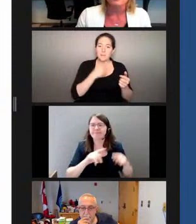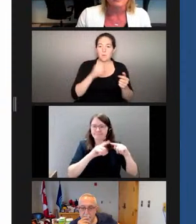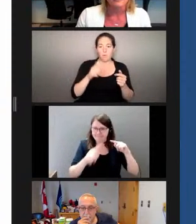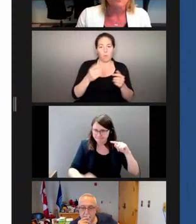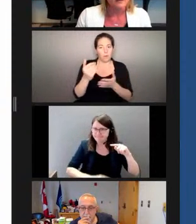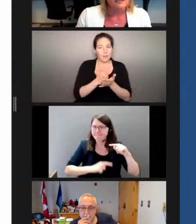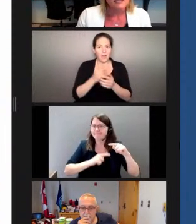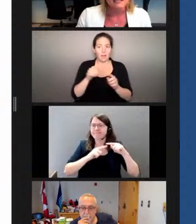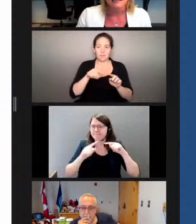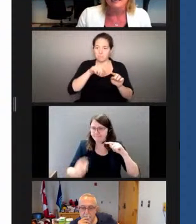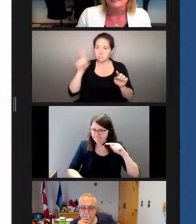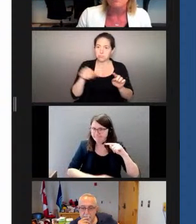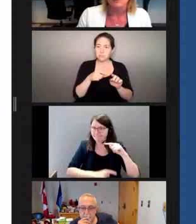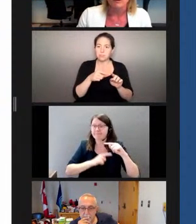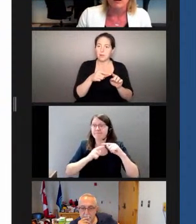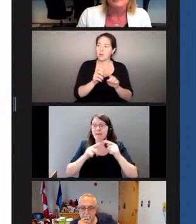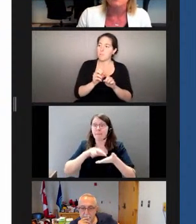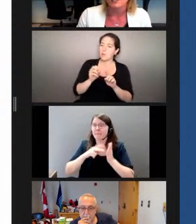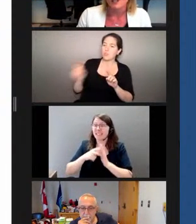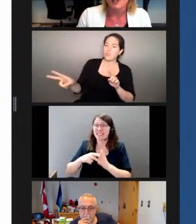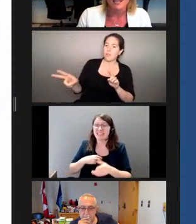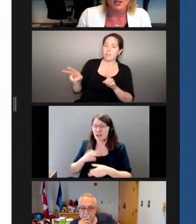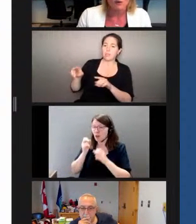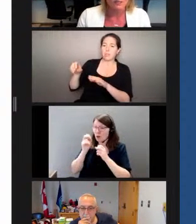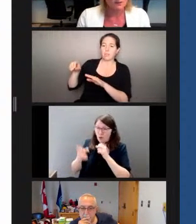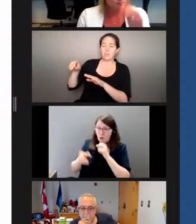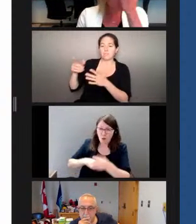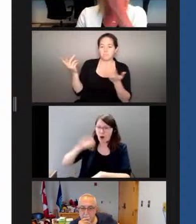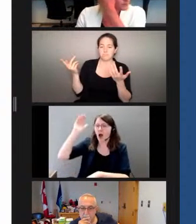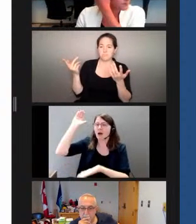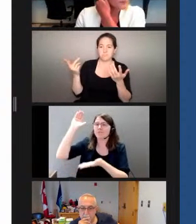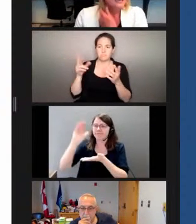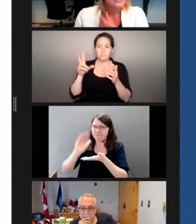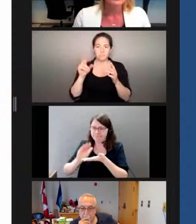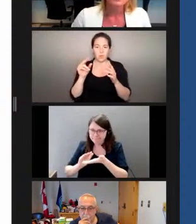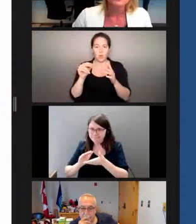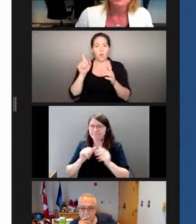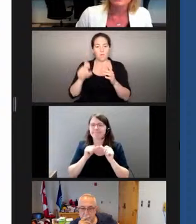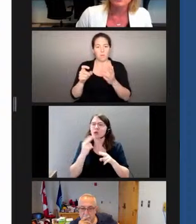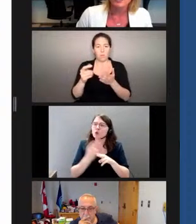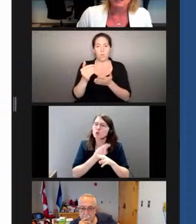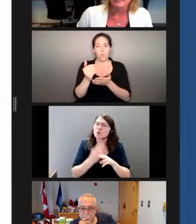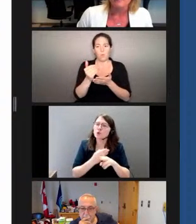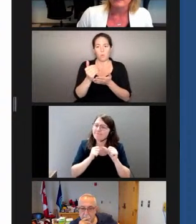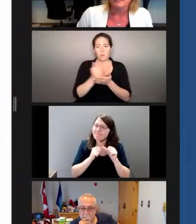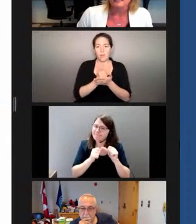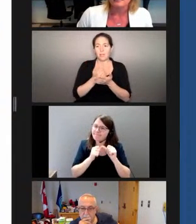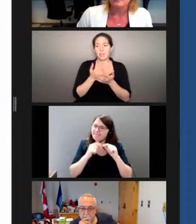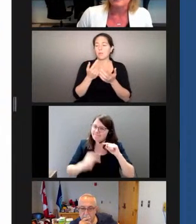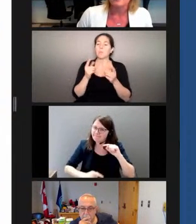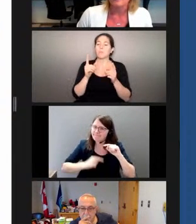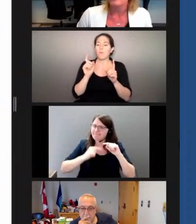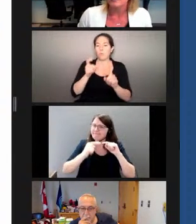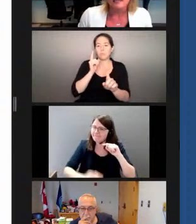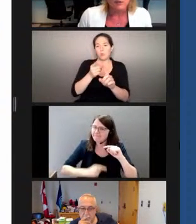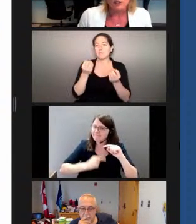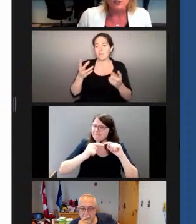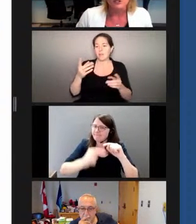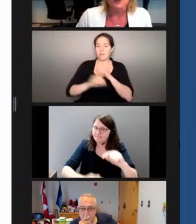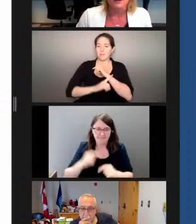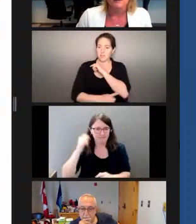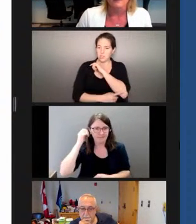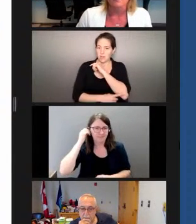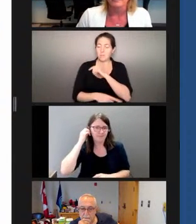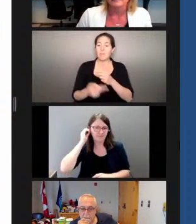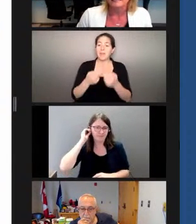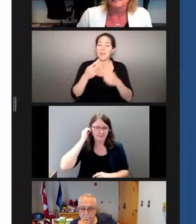of designing out waste and keeping products and materials in use. So a circular economy emphasizes, very similar